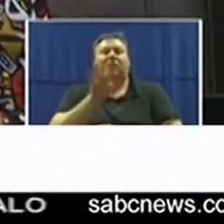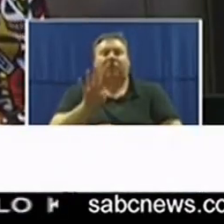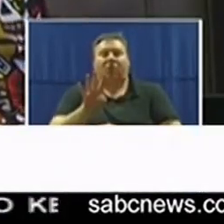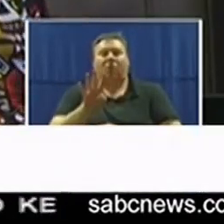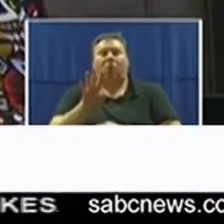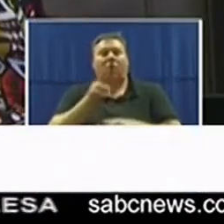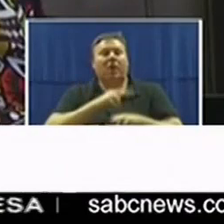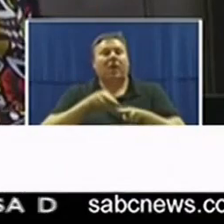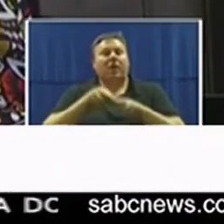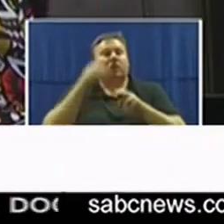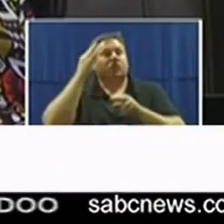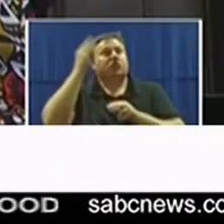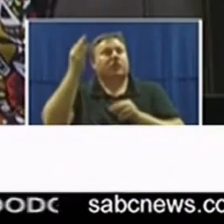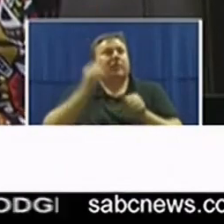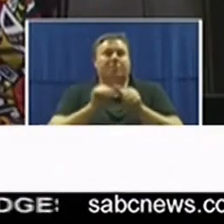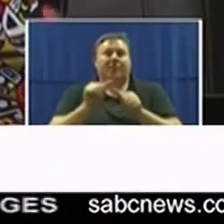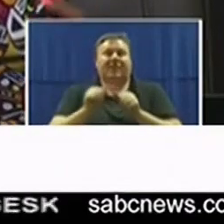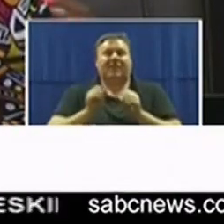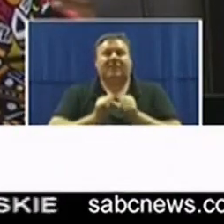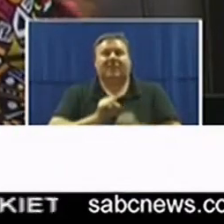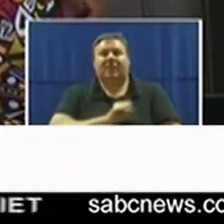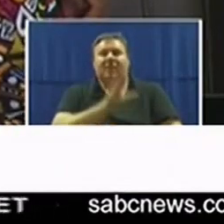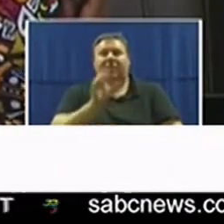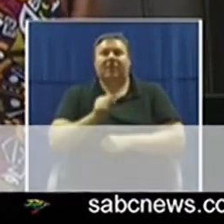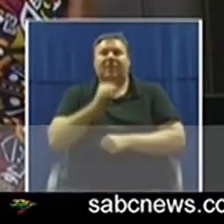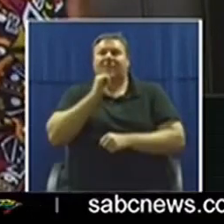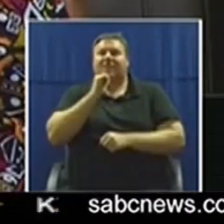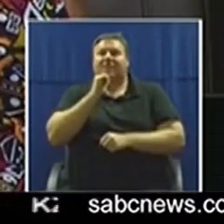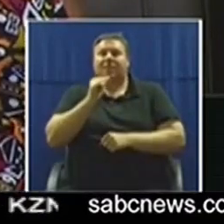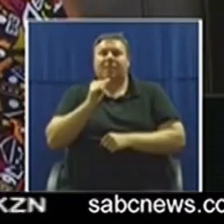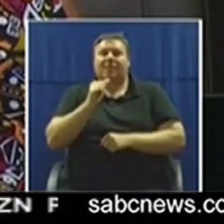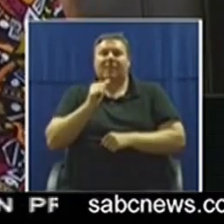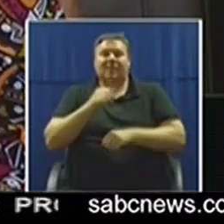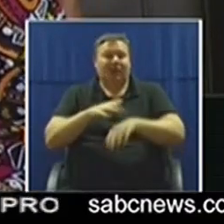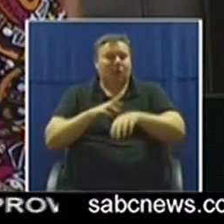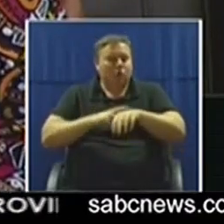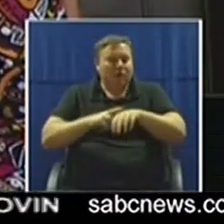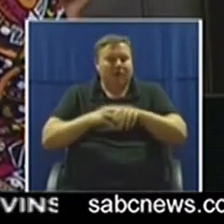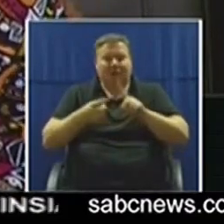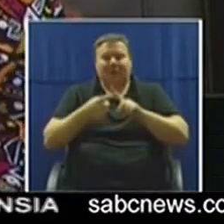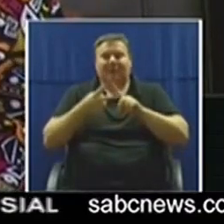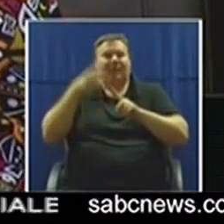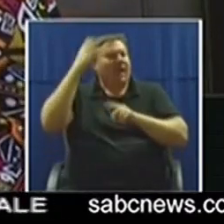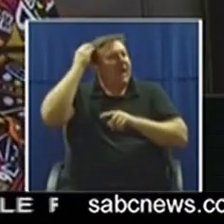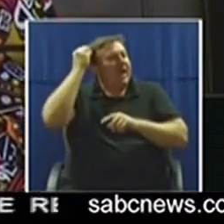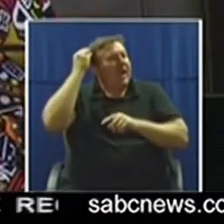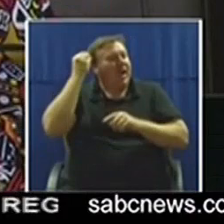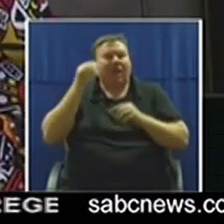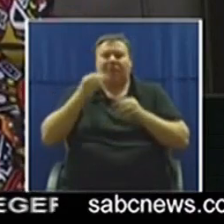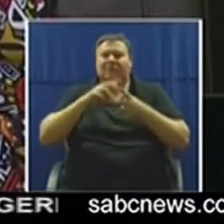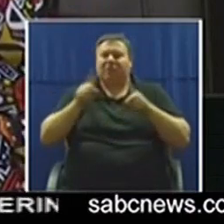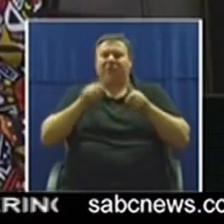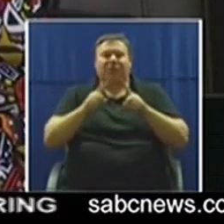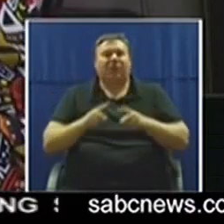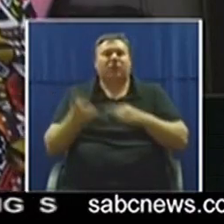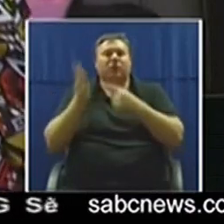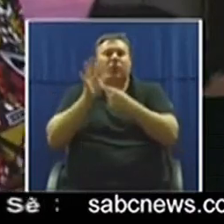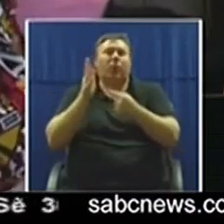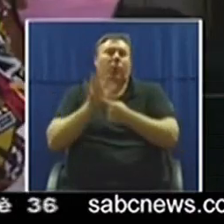a better South Africa where the color of your skin, the texture of your hair did not determine your lot in